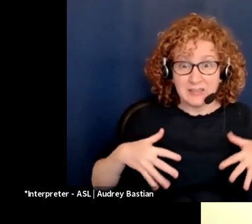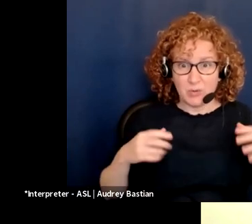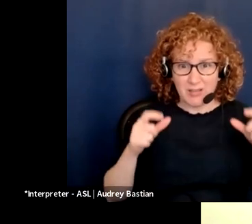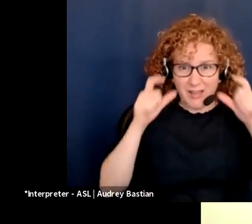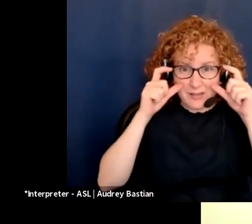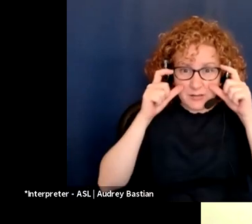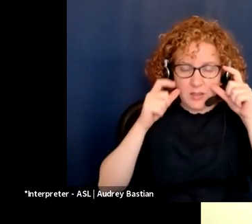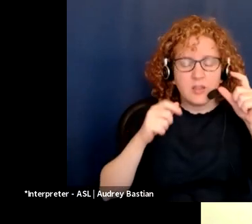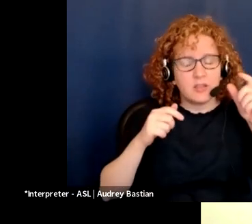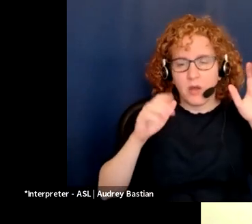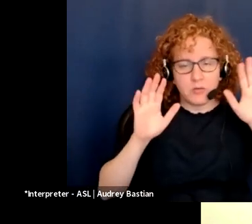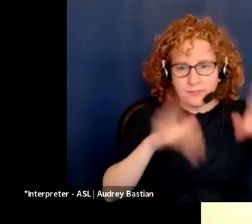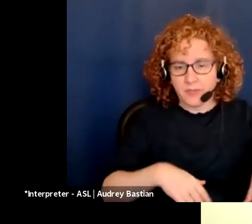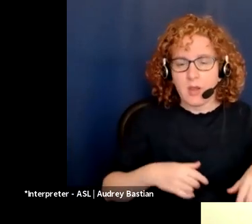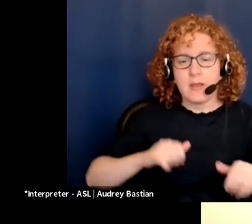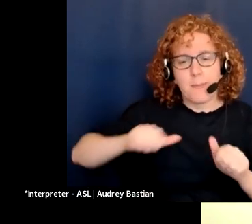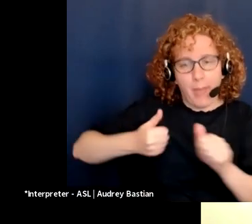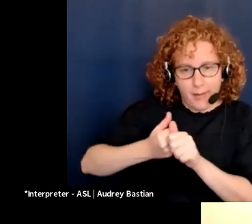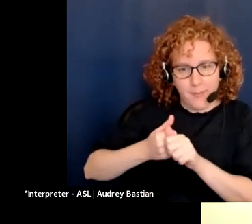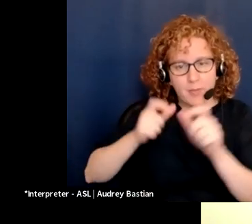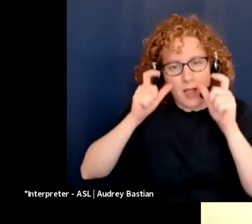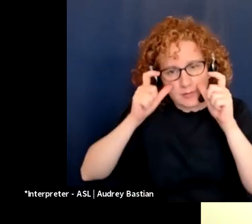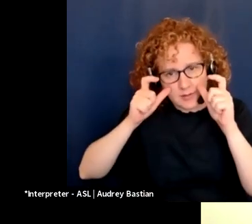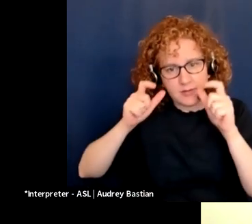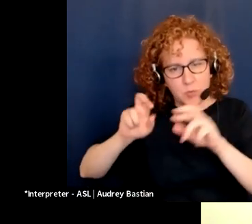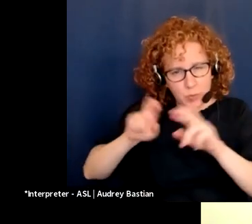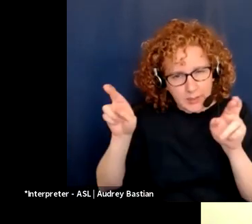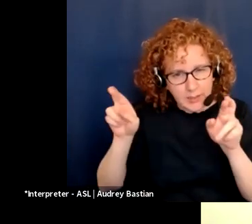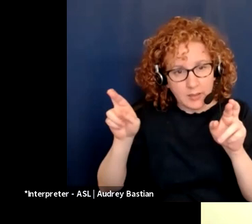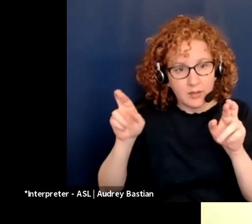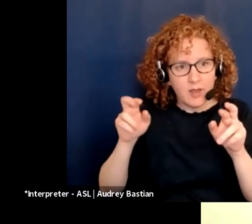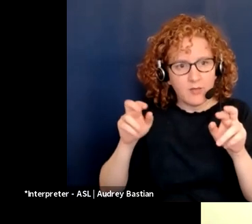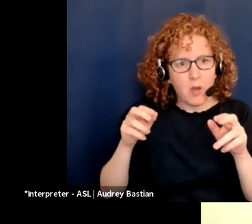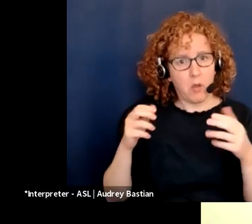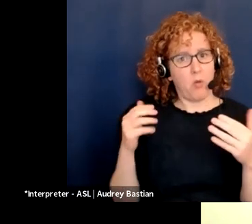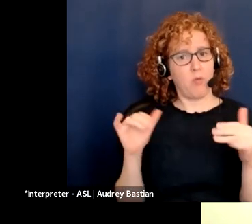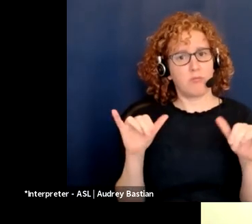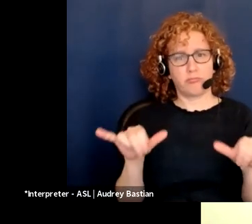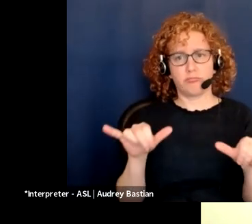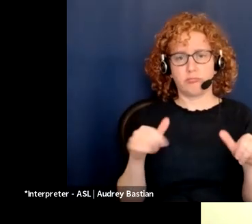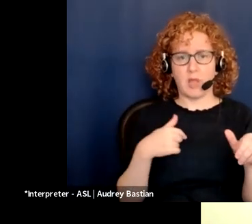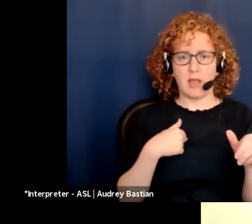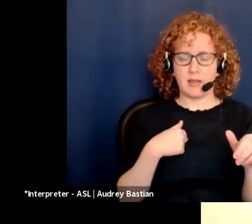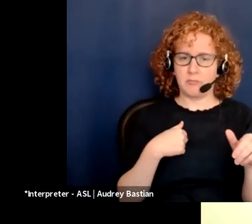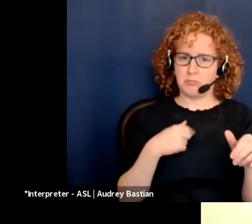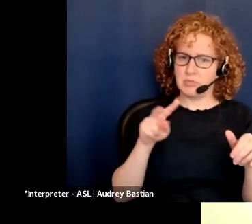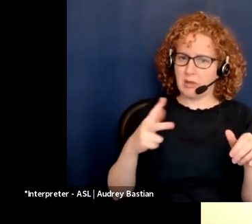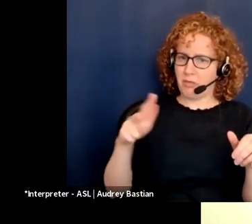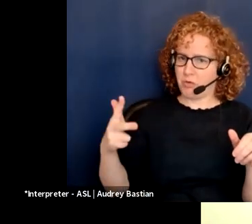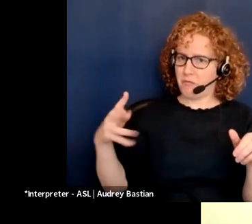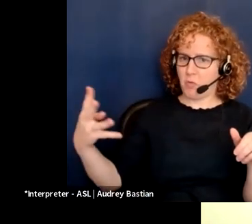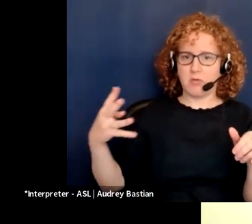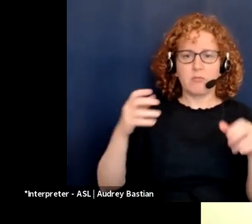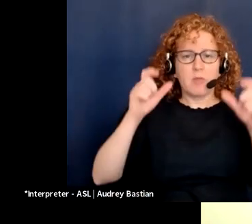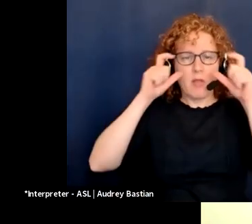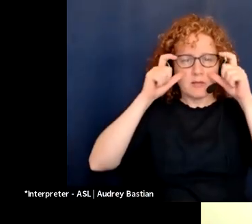I realized, wait, I can get multiple pairs of glasses that look different, and like